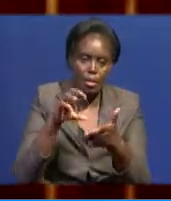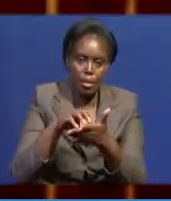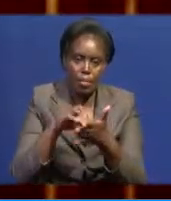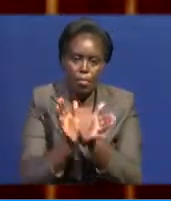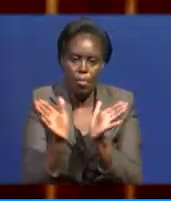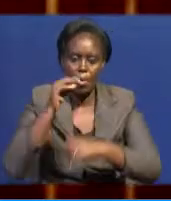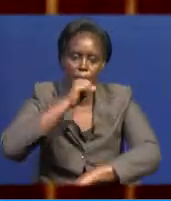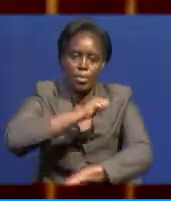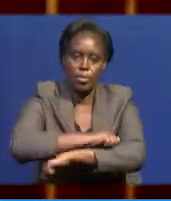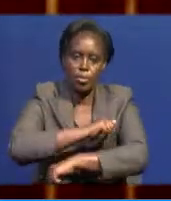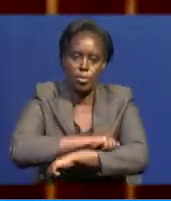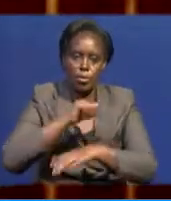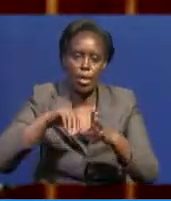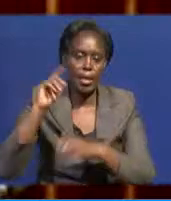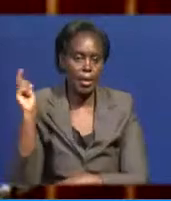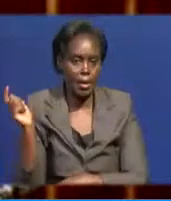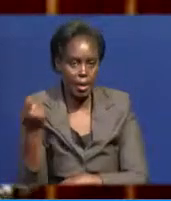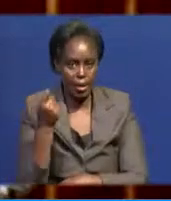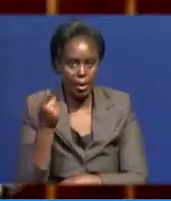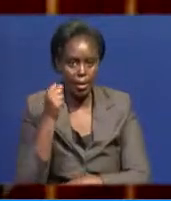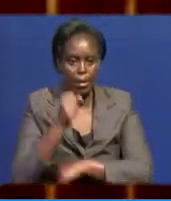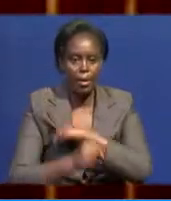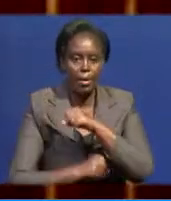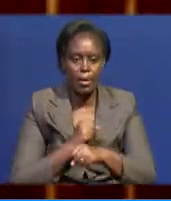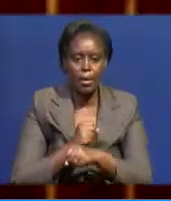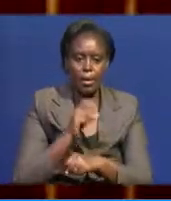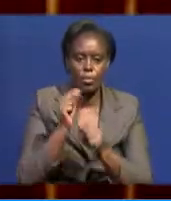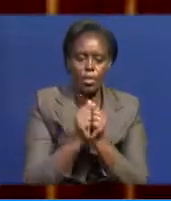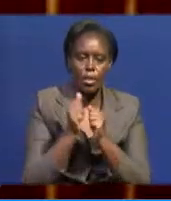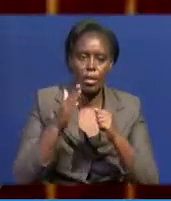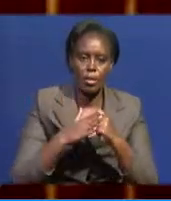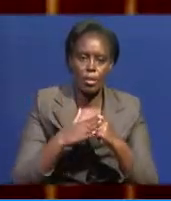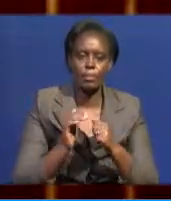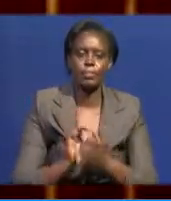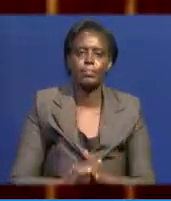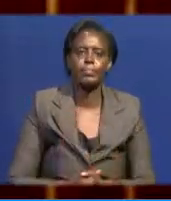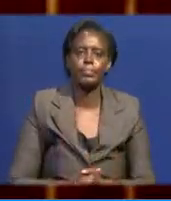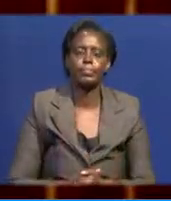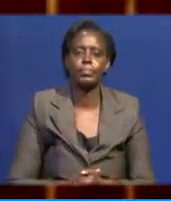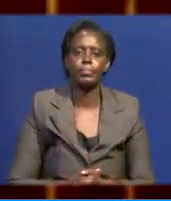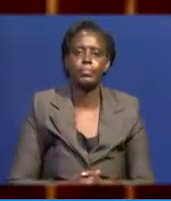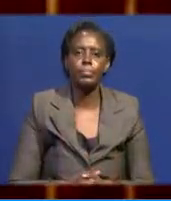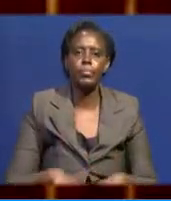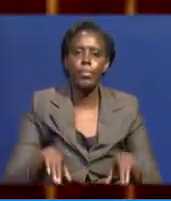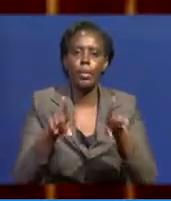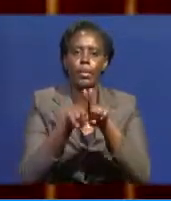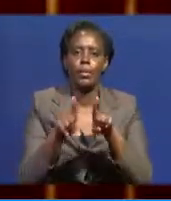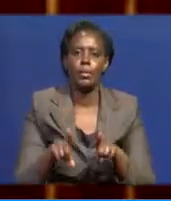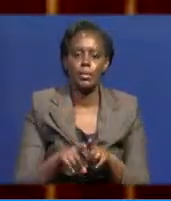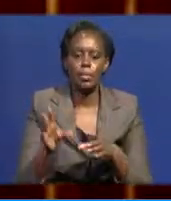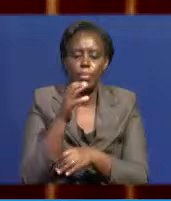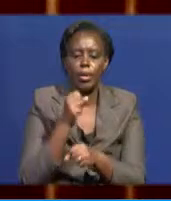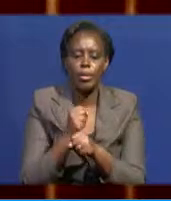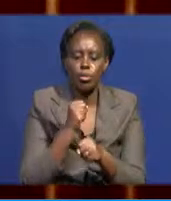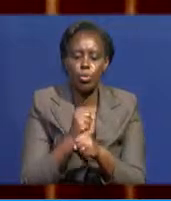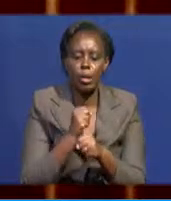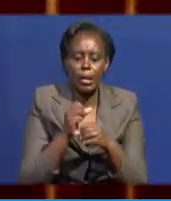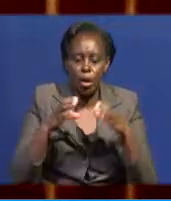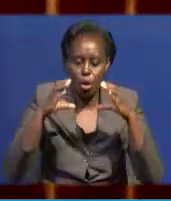public schools in Kenya in 2019. According to the multi-agency working